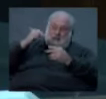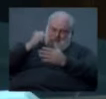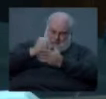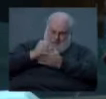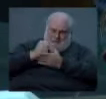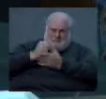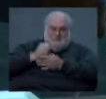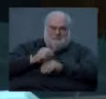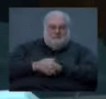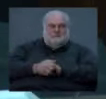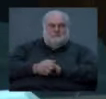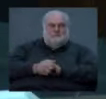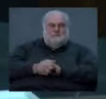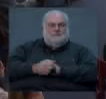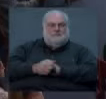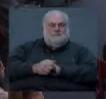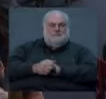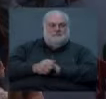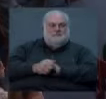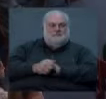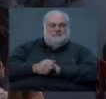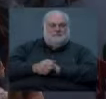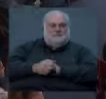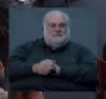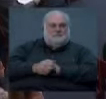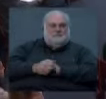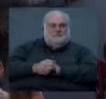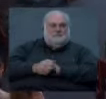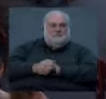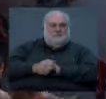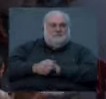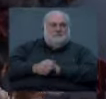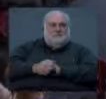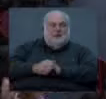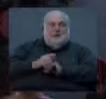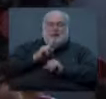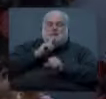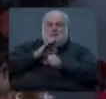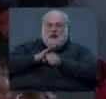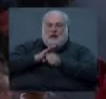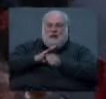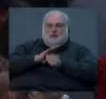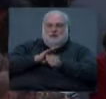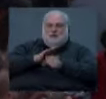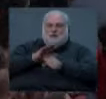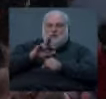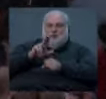Amen. Amen. Please stand and join me in Pledge of Allegiance.